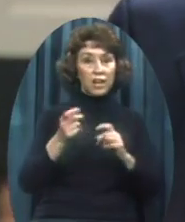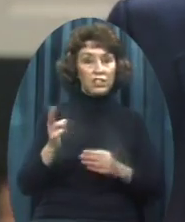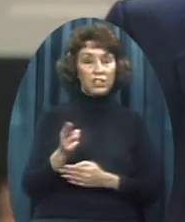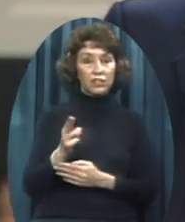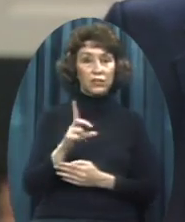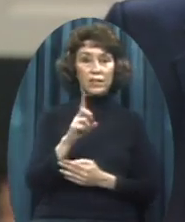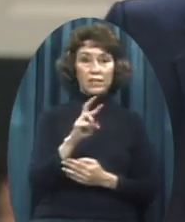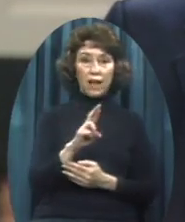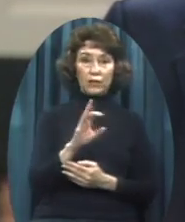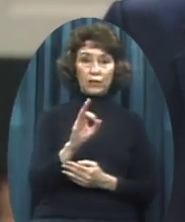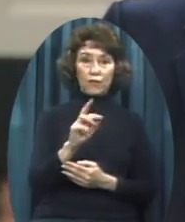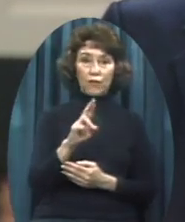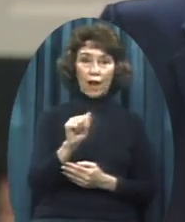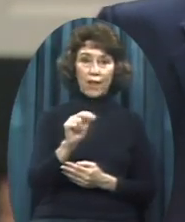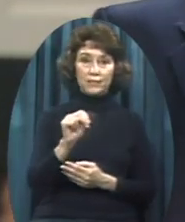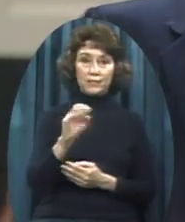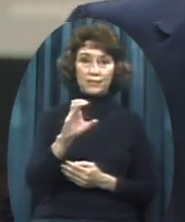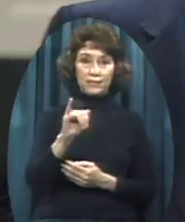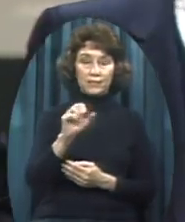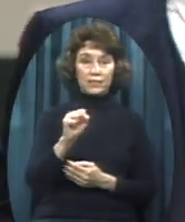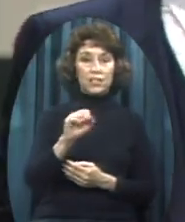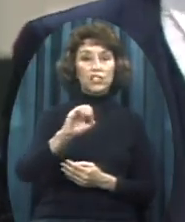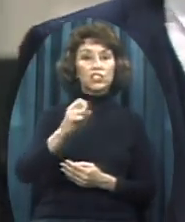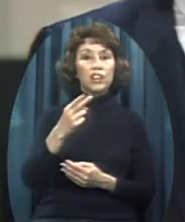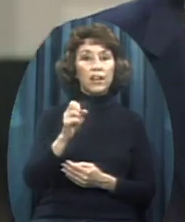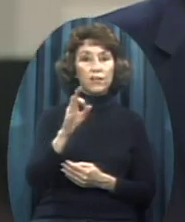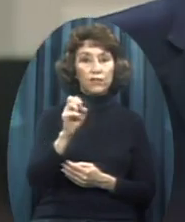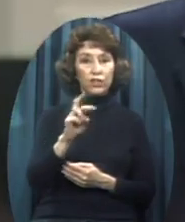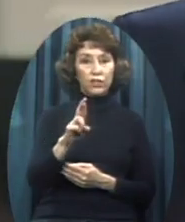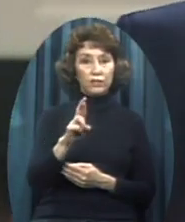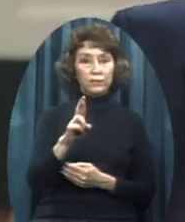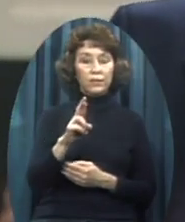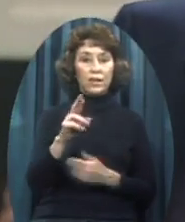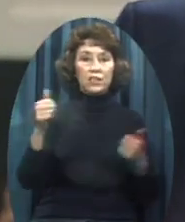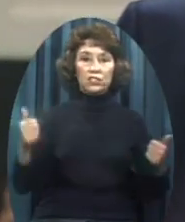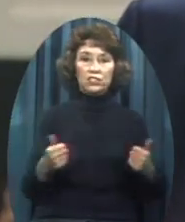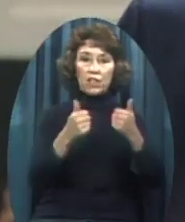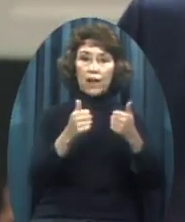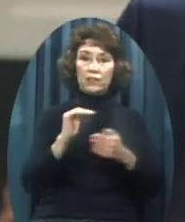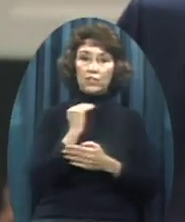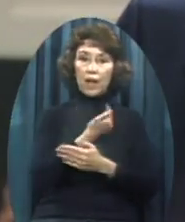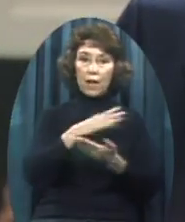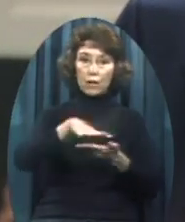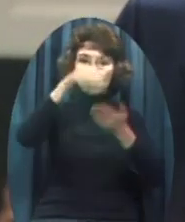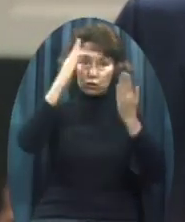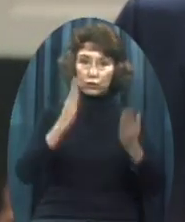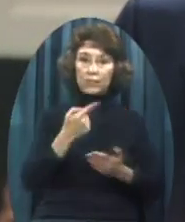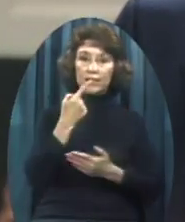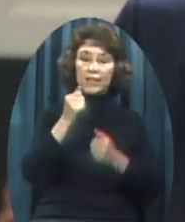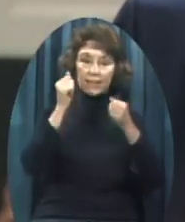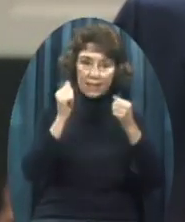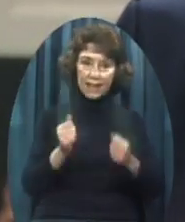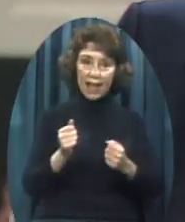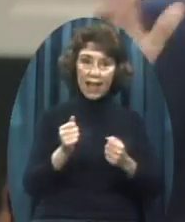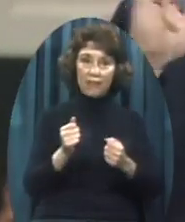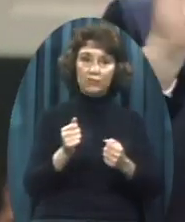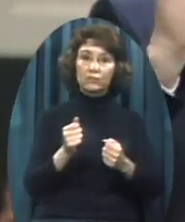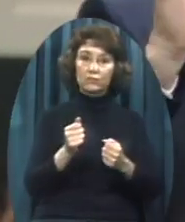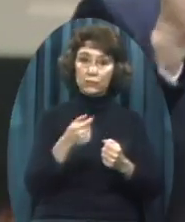told our students, he challenged them to effectively change the course of history,